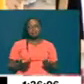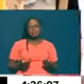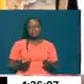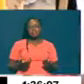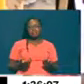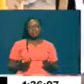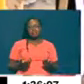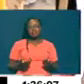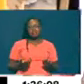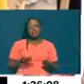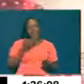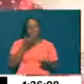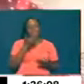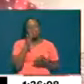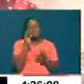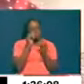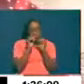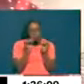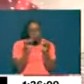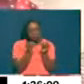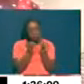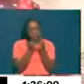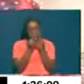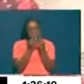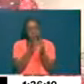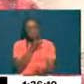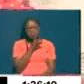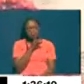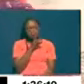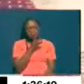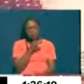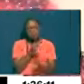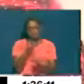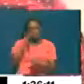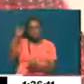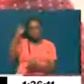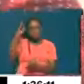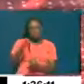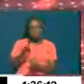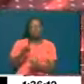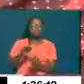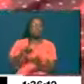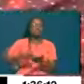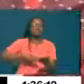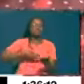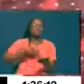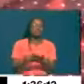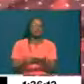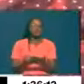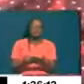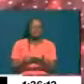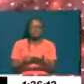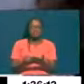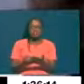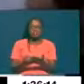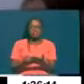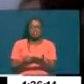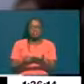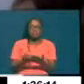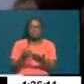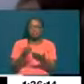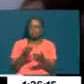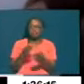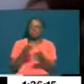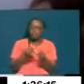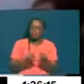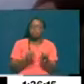sikupata majibu, sijawahi jibiwa. Efforts to speak to the politician proved futile. Kahuho says attempts to seek justice